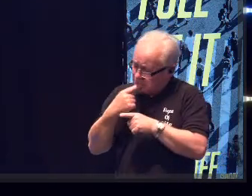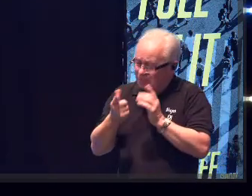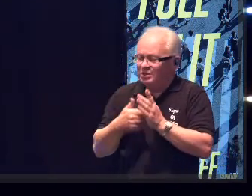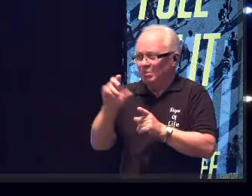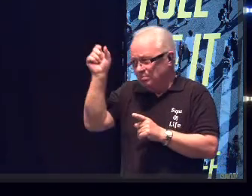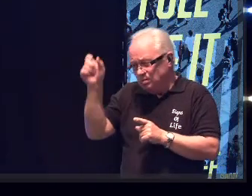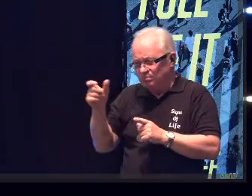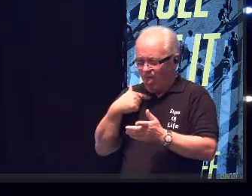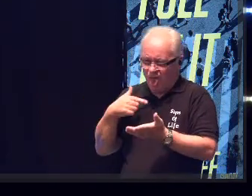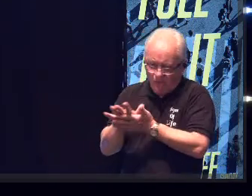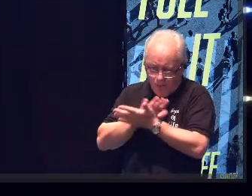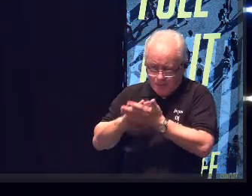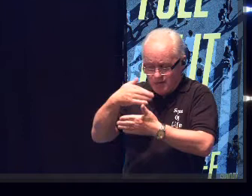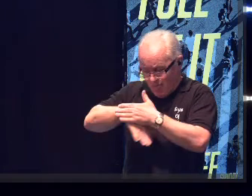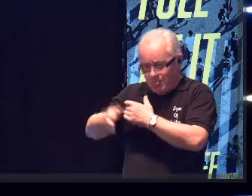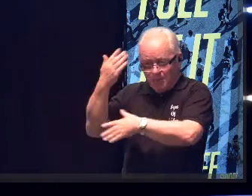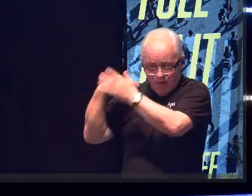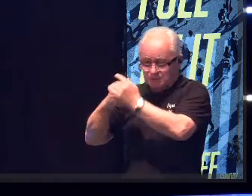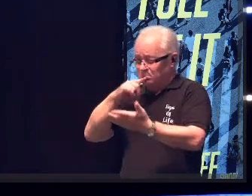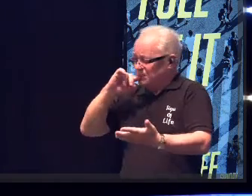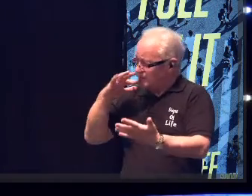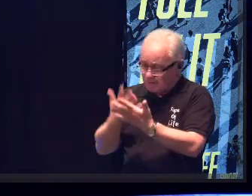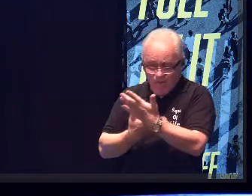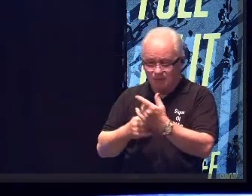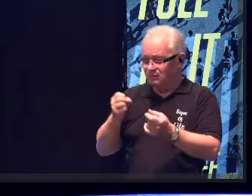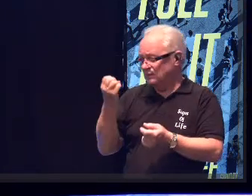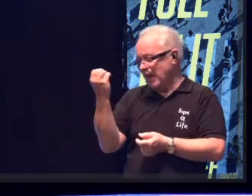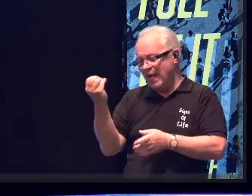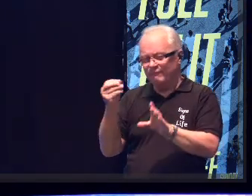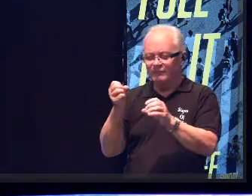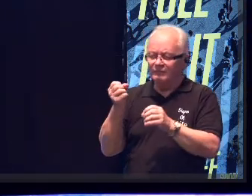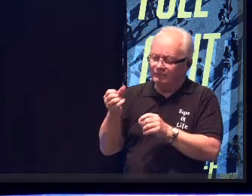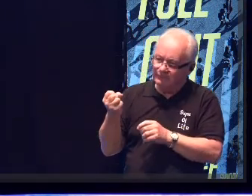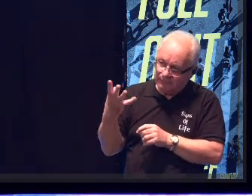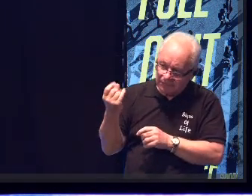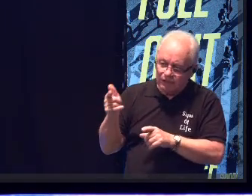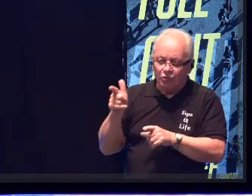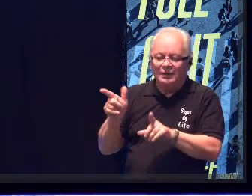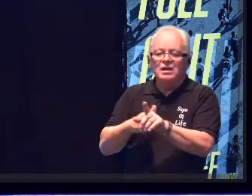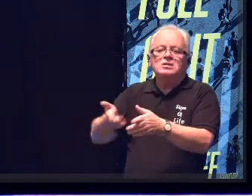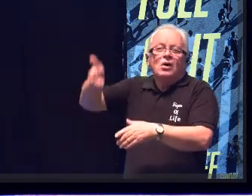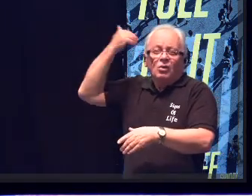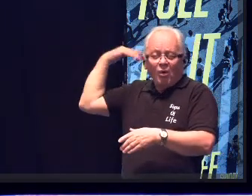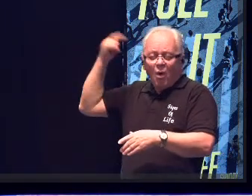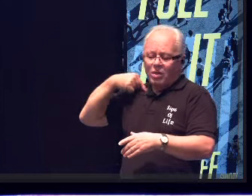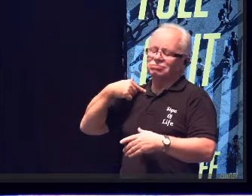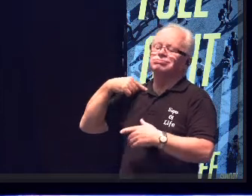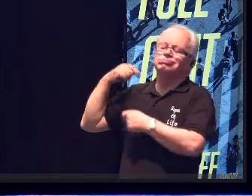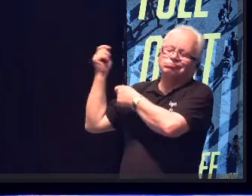or made a mess of, or made a mistake of 10, 15, 20 years ago. And you've been